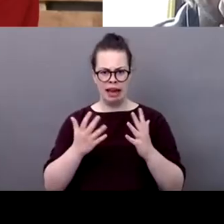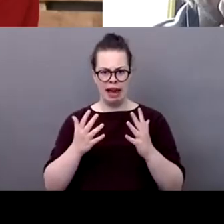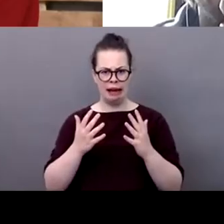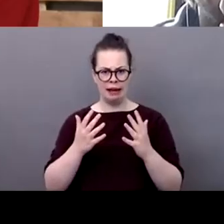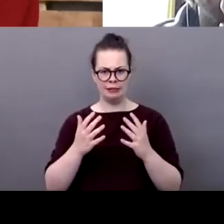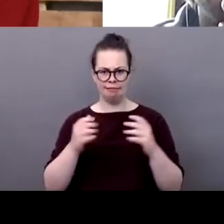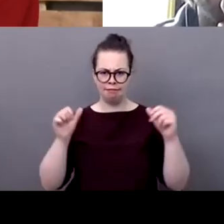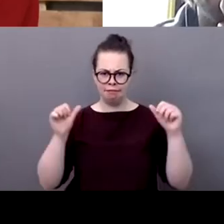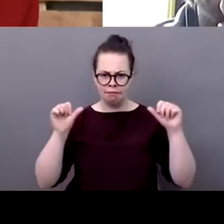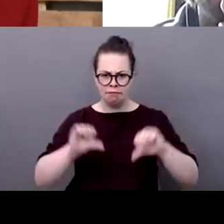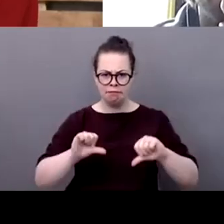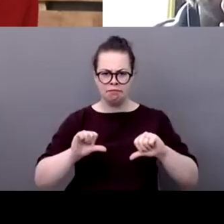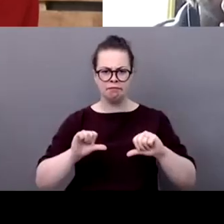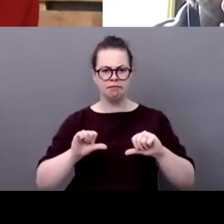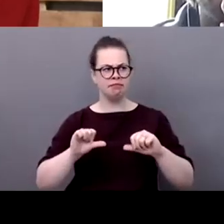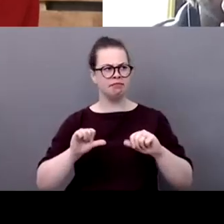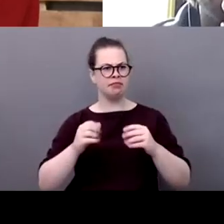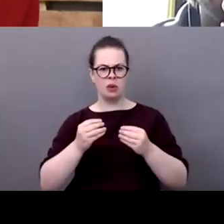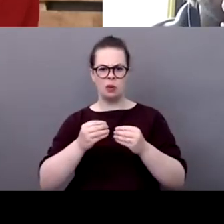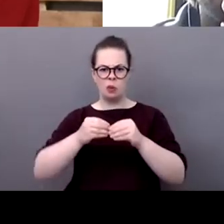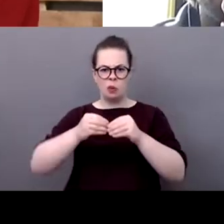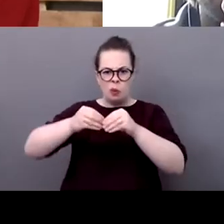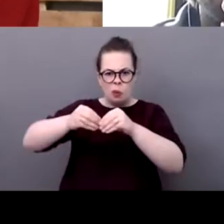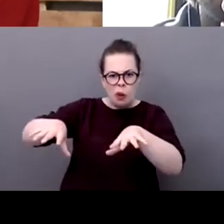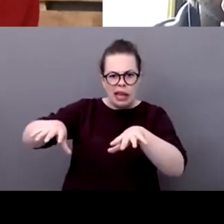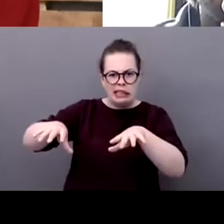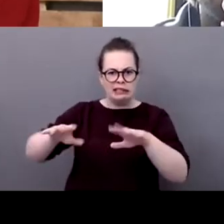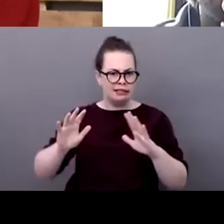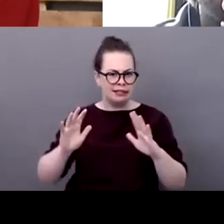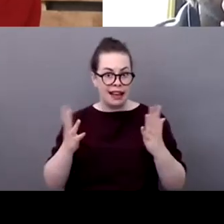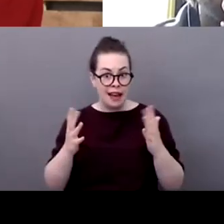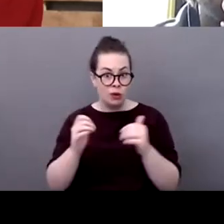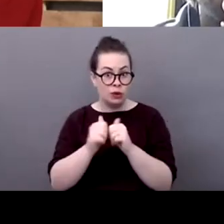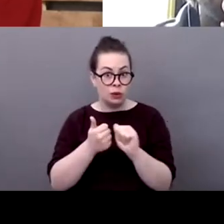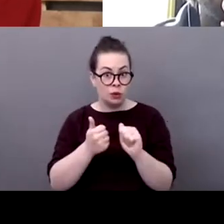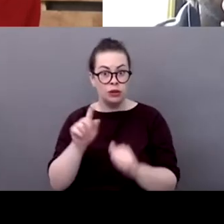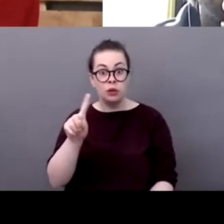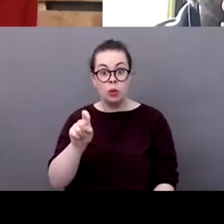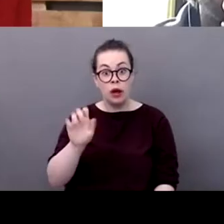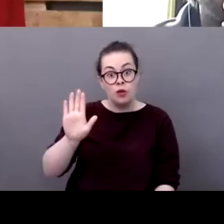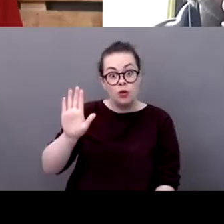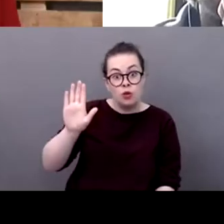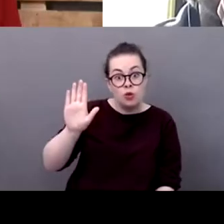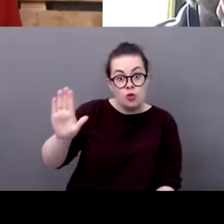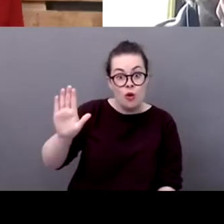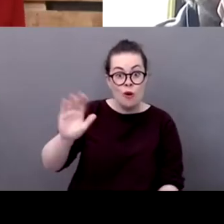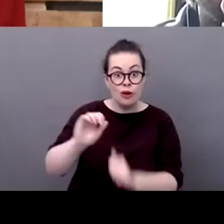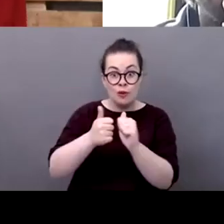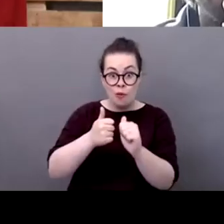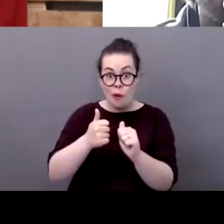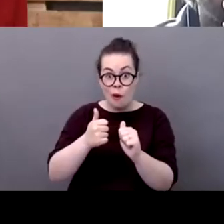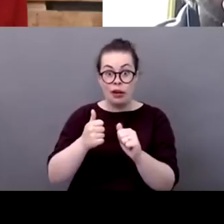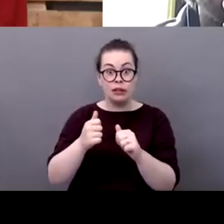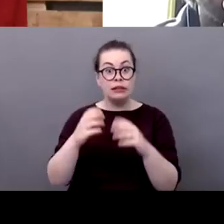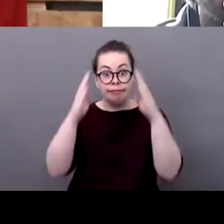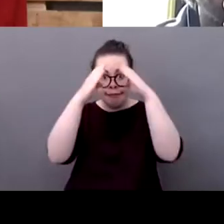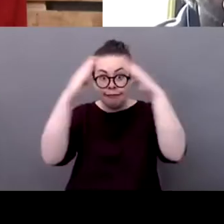you want to have a word on that? Because definitely your sport is an outdoor sport.